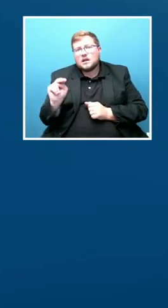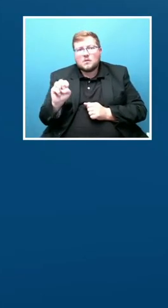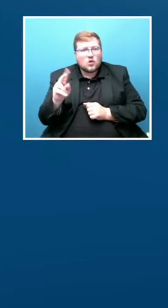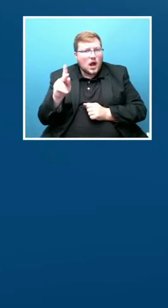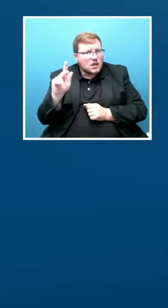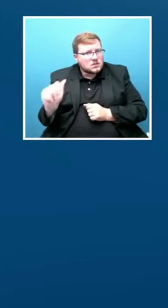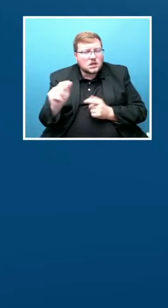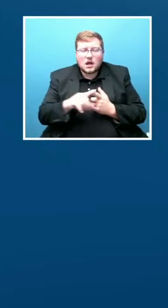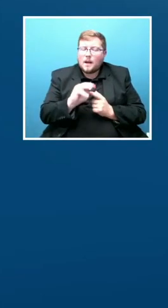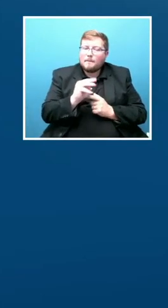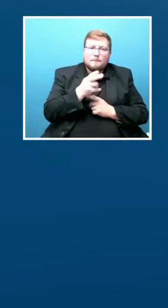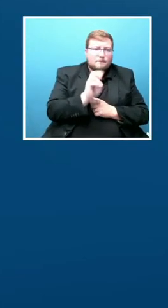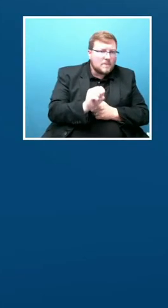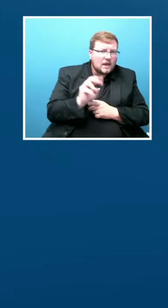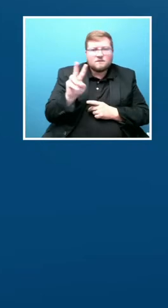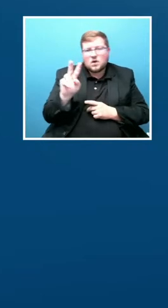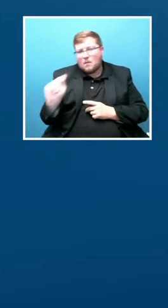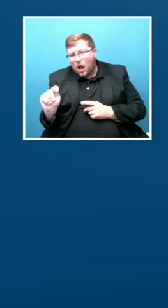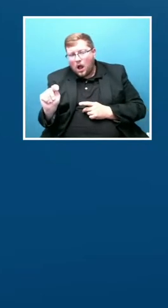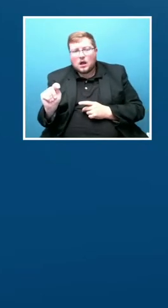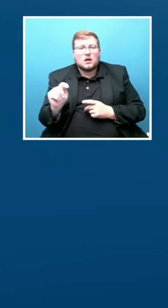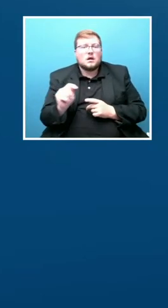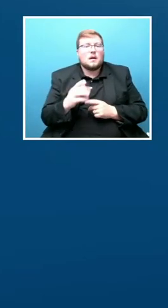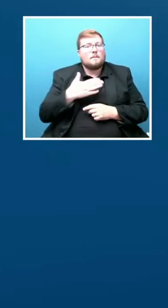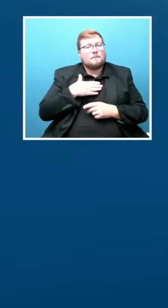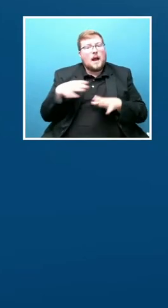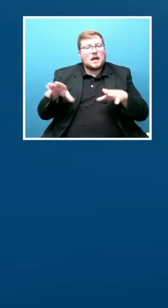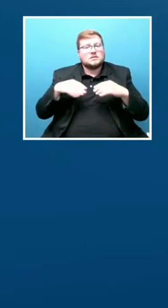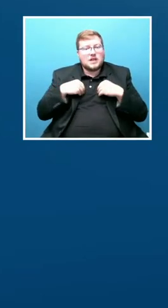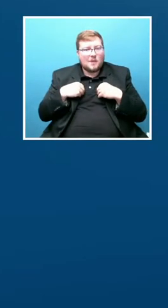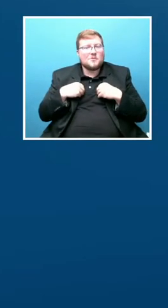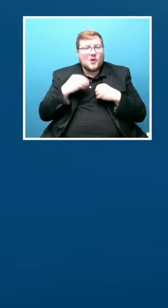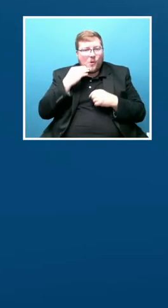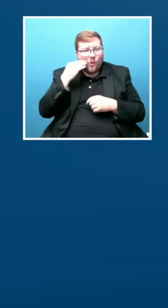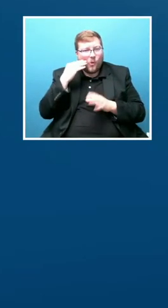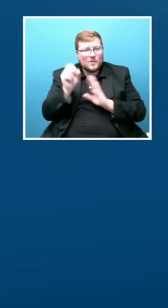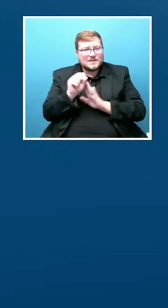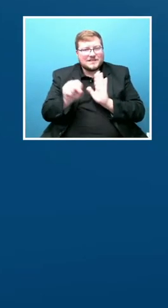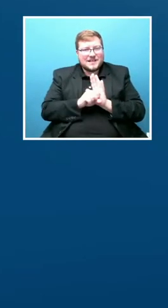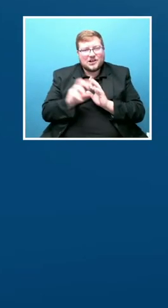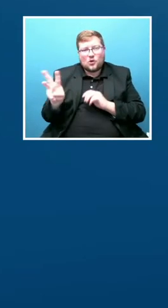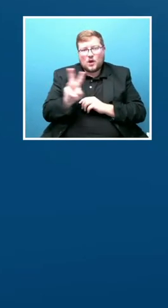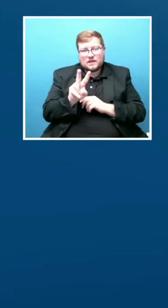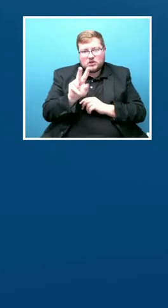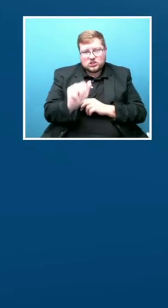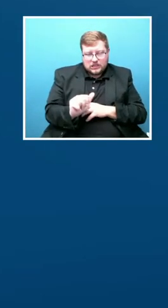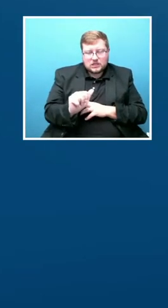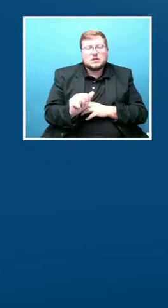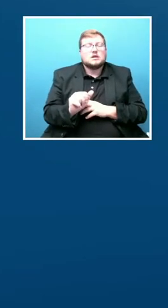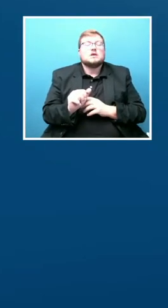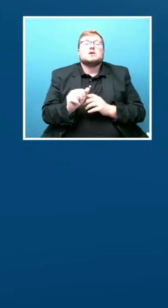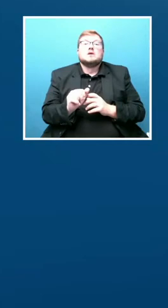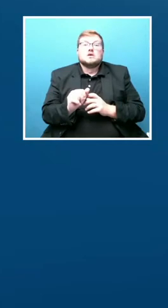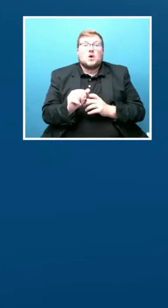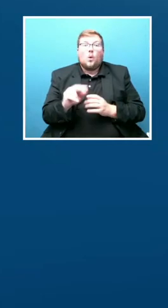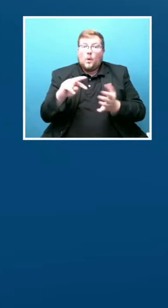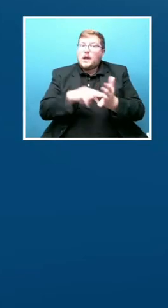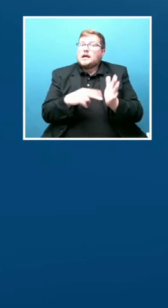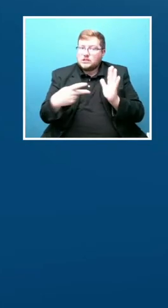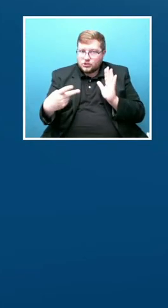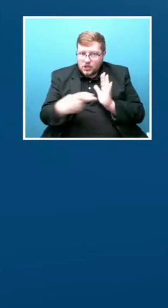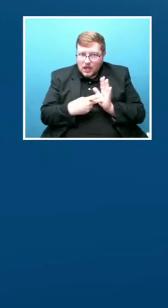Maine or Vermont or my adopted home state of West Virginia. And so we intentionally allow state parties